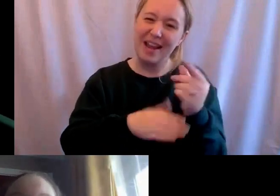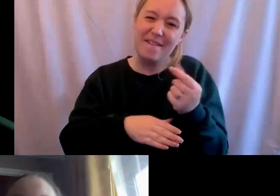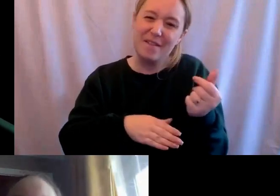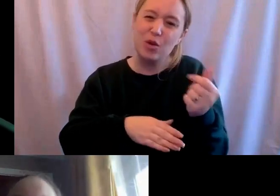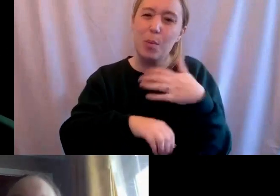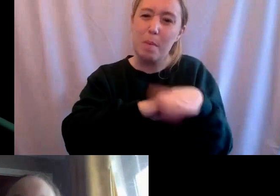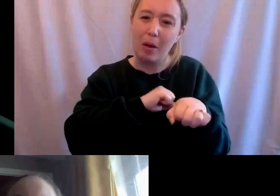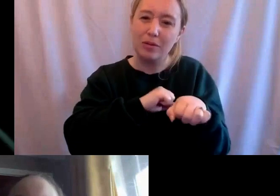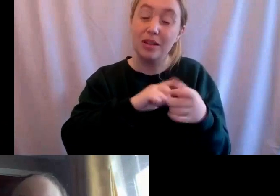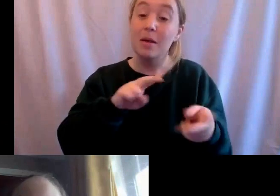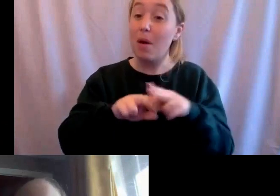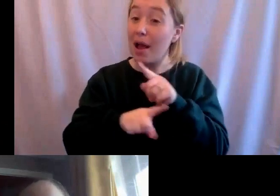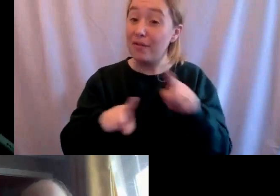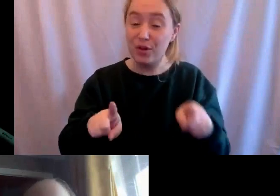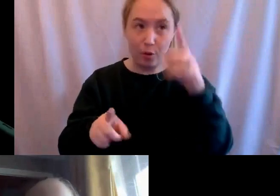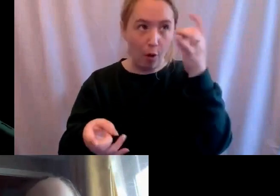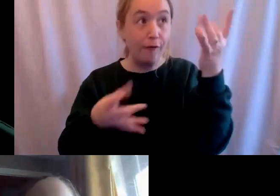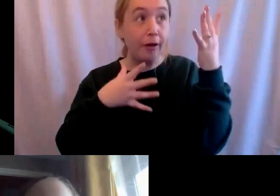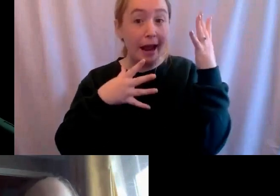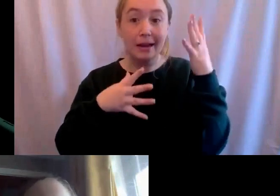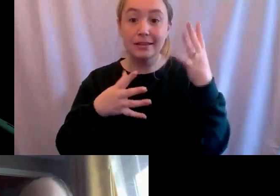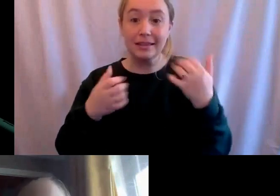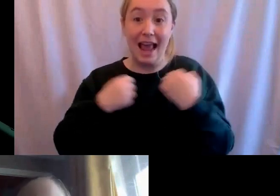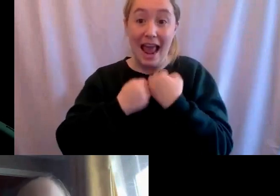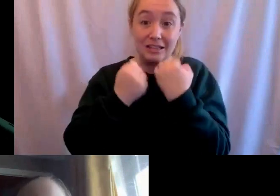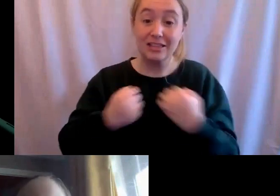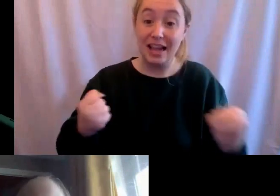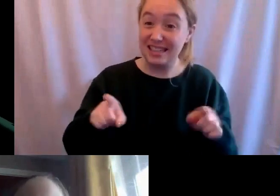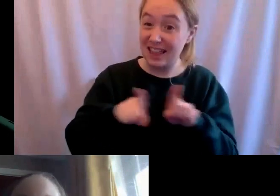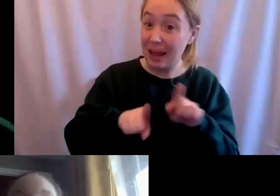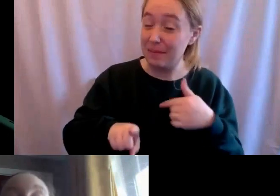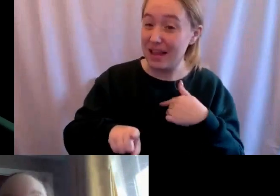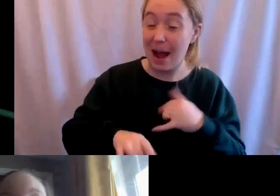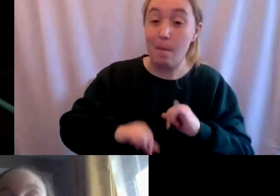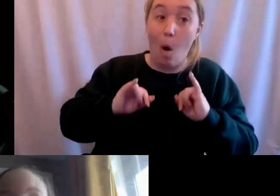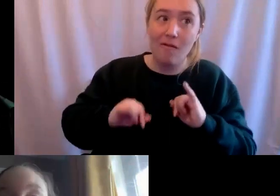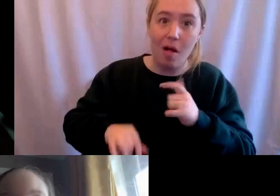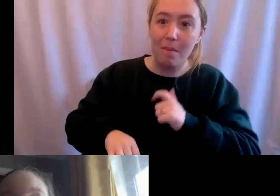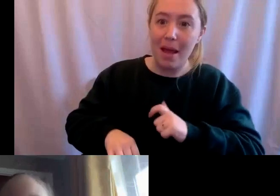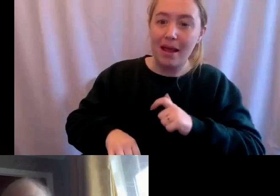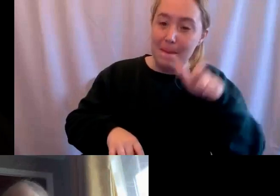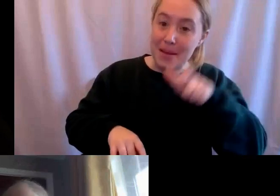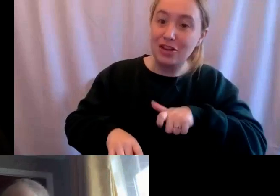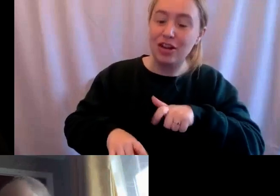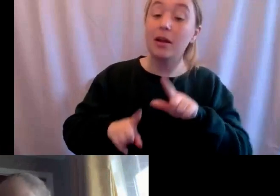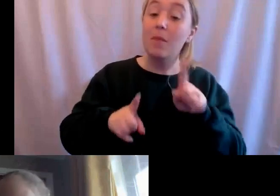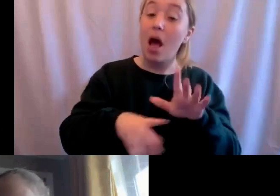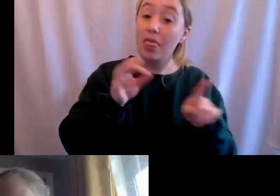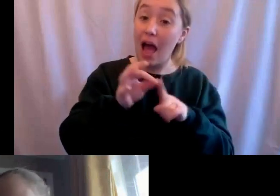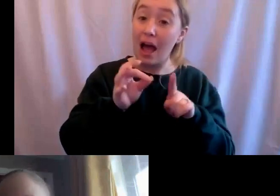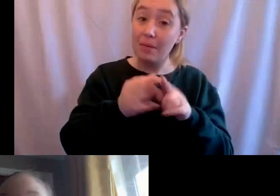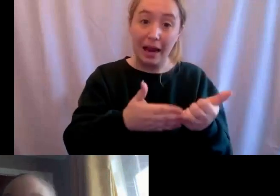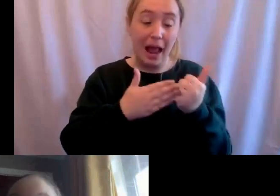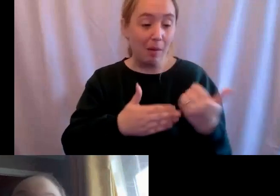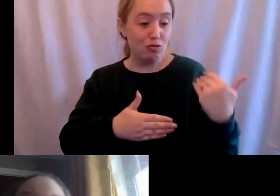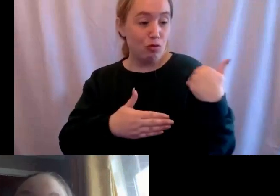aren't very good at remembering their exercises, like me, I'm a terrible patient, they can be very, very handy, these sorts of